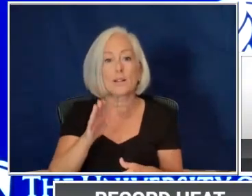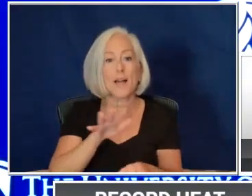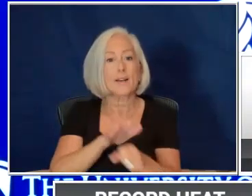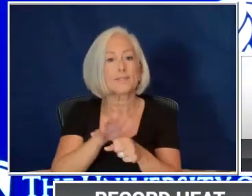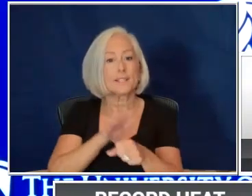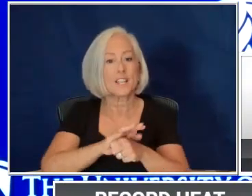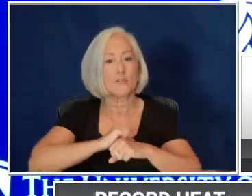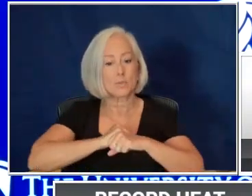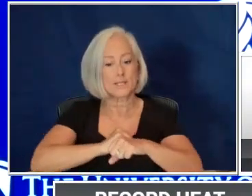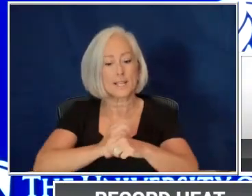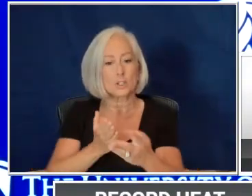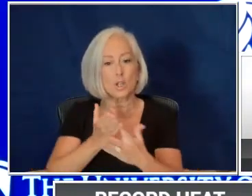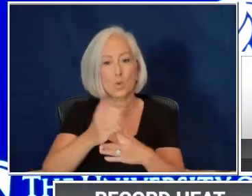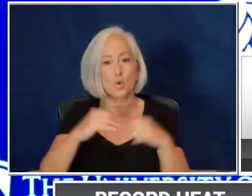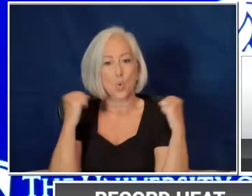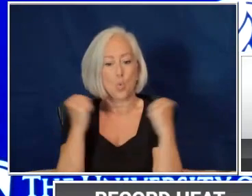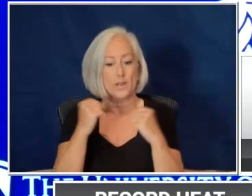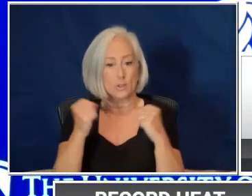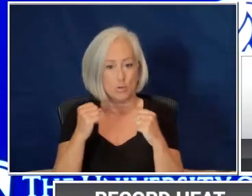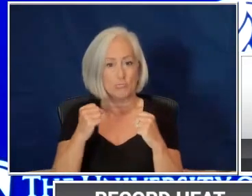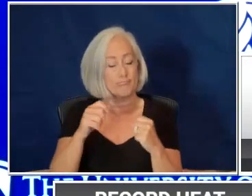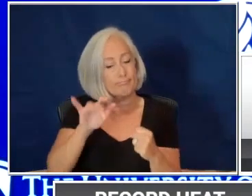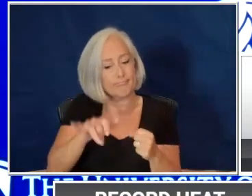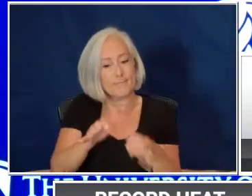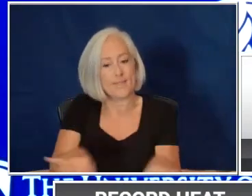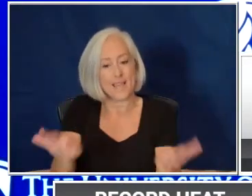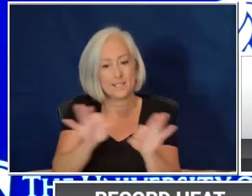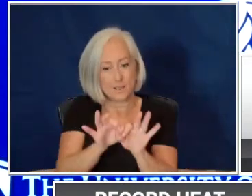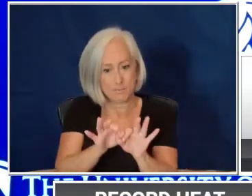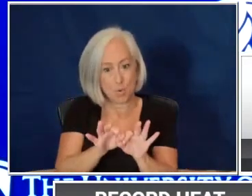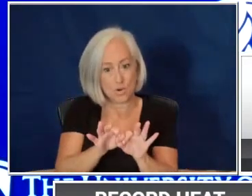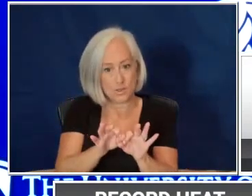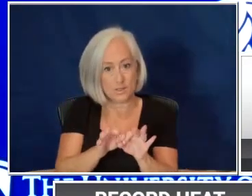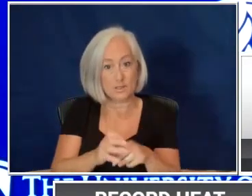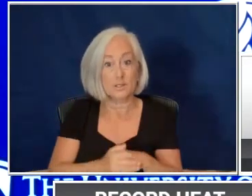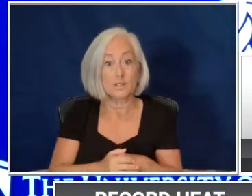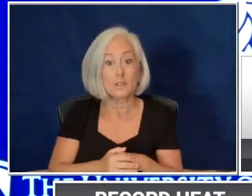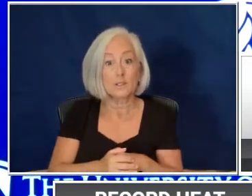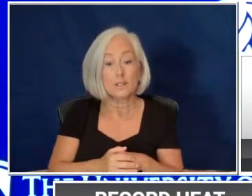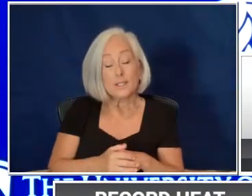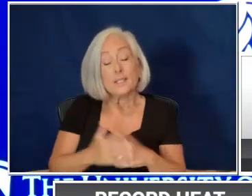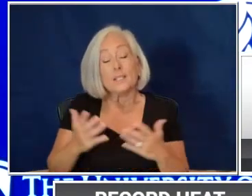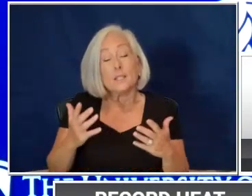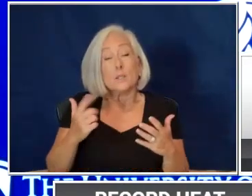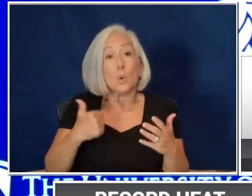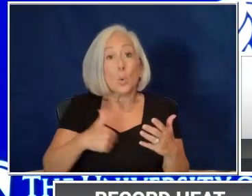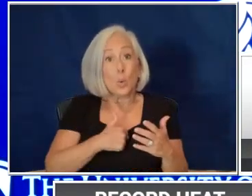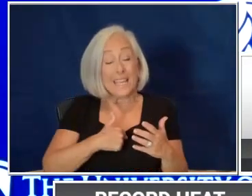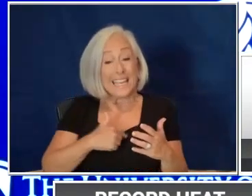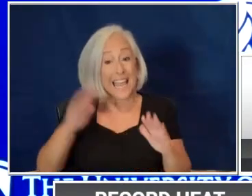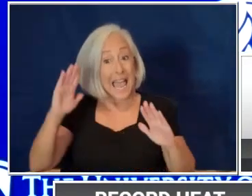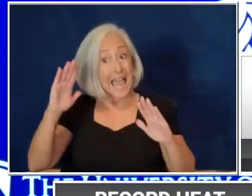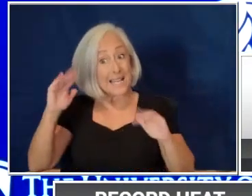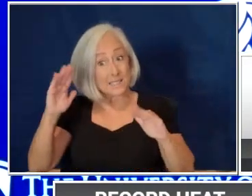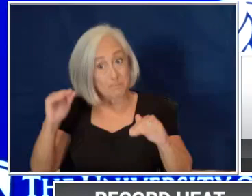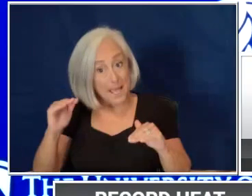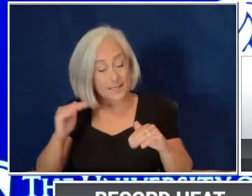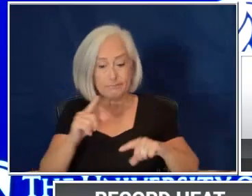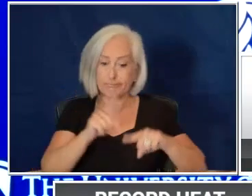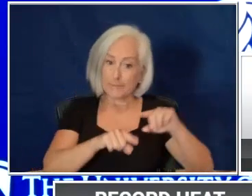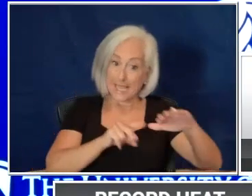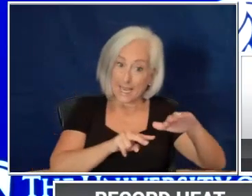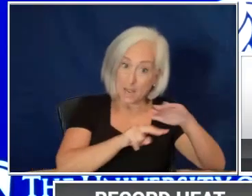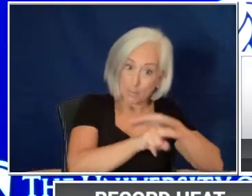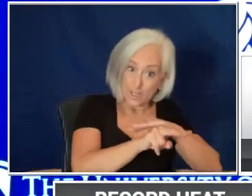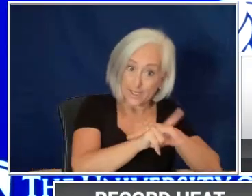is going to be important as we, expect. We can't predict very well, but we do expect there to be other surges in the